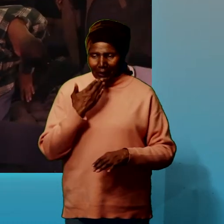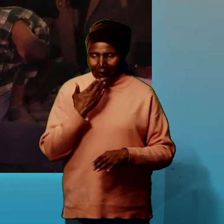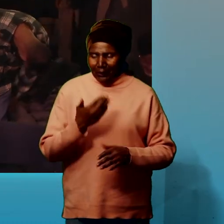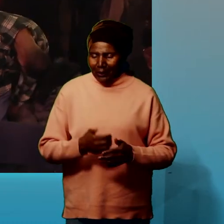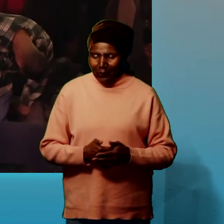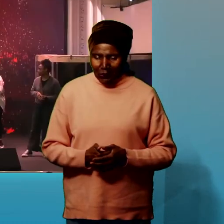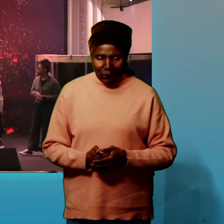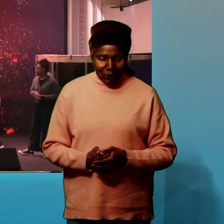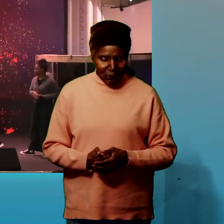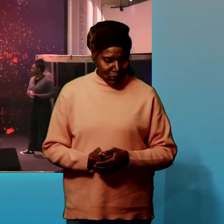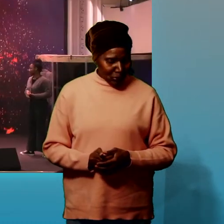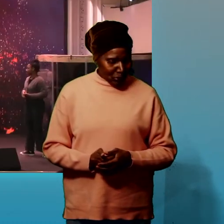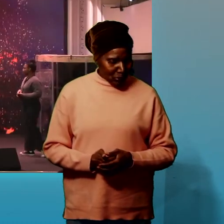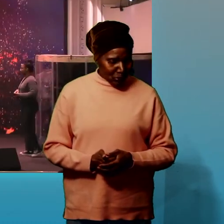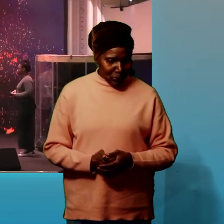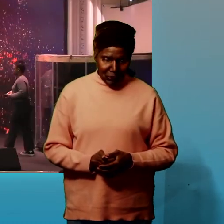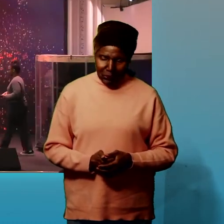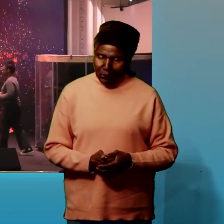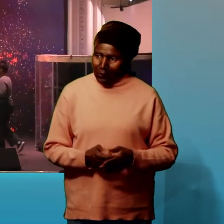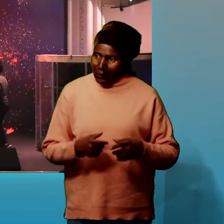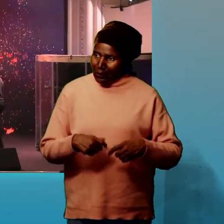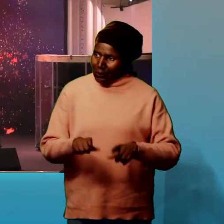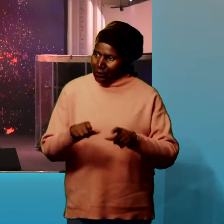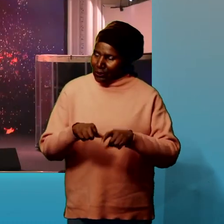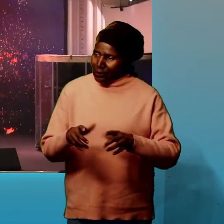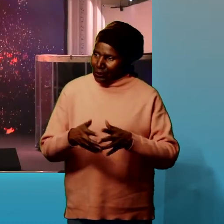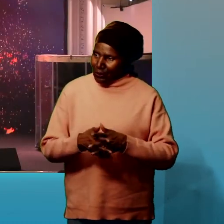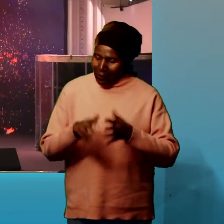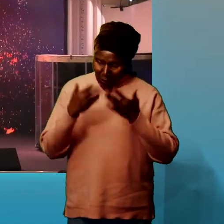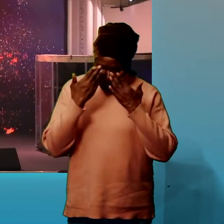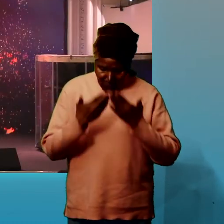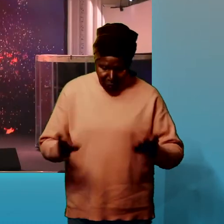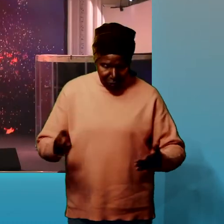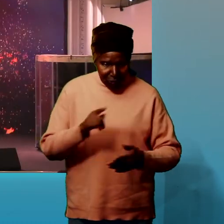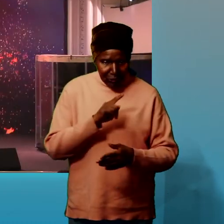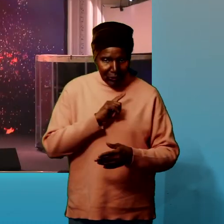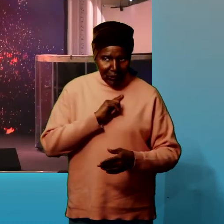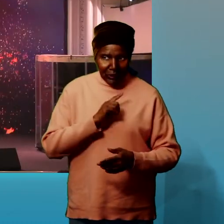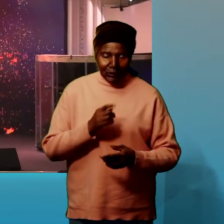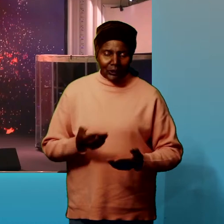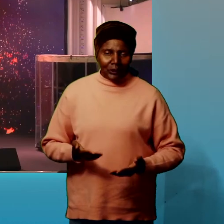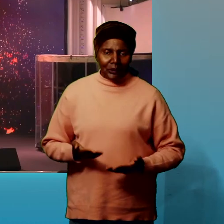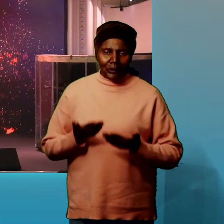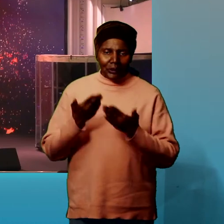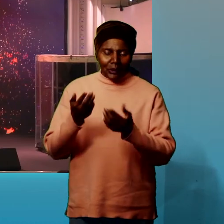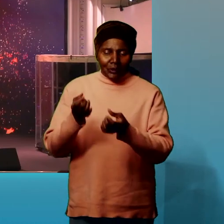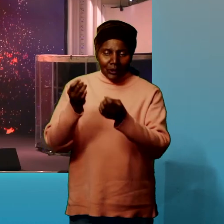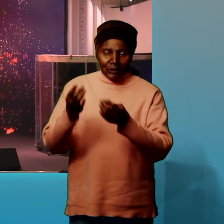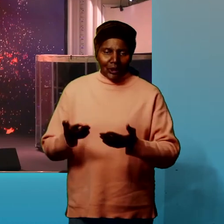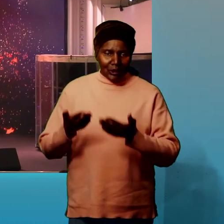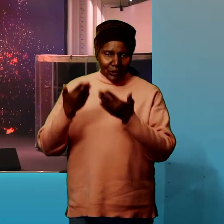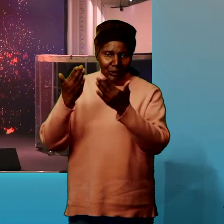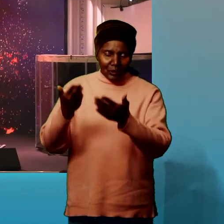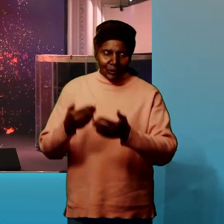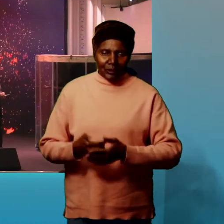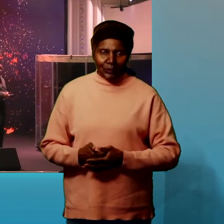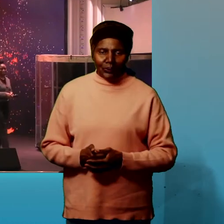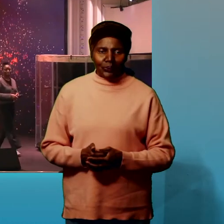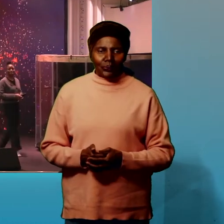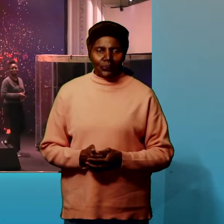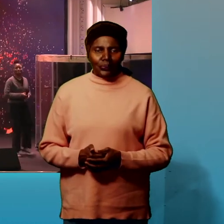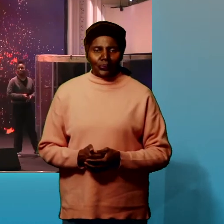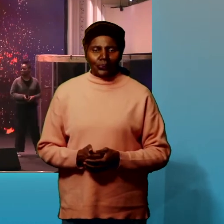moment. We're going to continue our worship now as we get ready to give. And we get ready to give to the work of the Lord here at